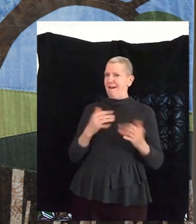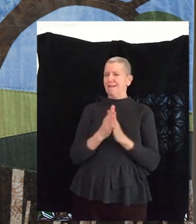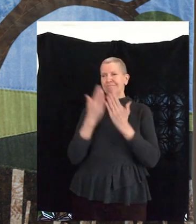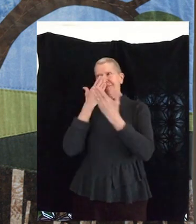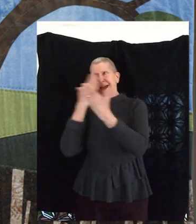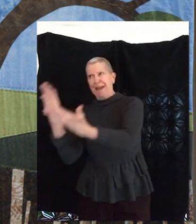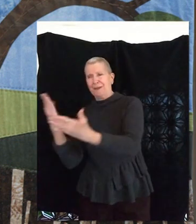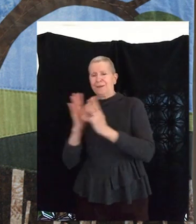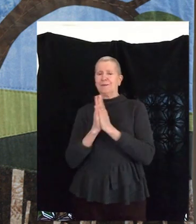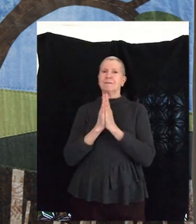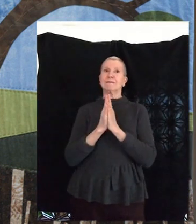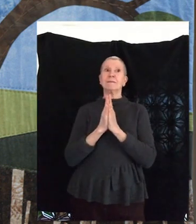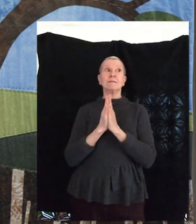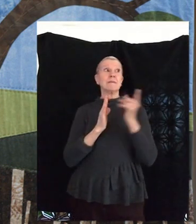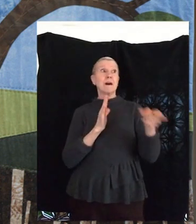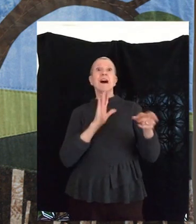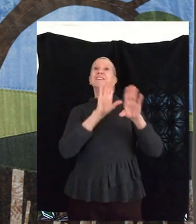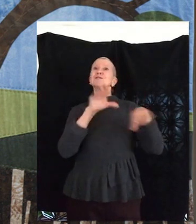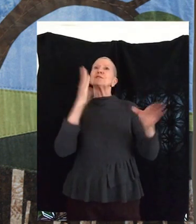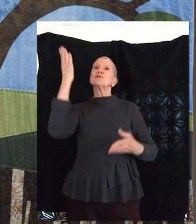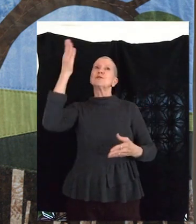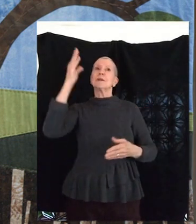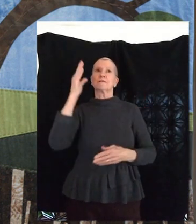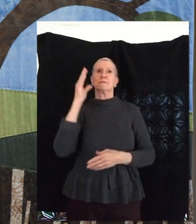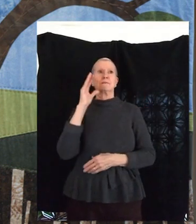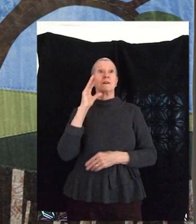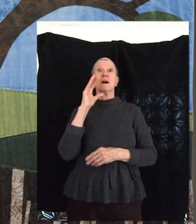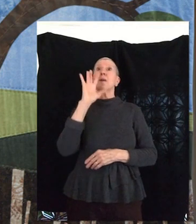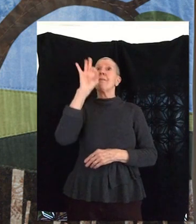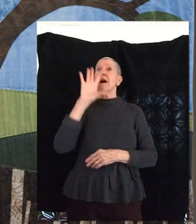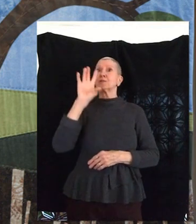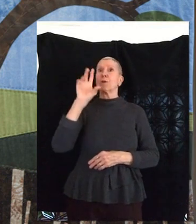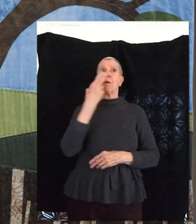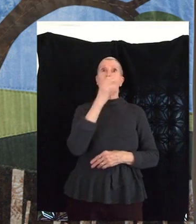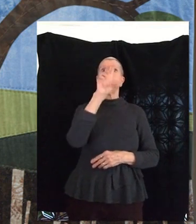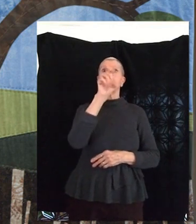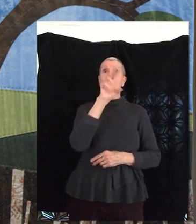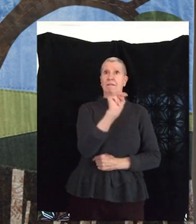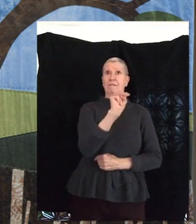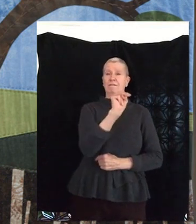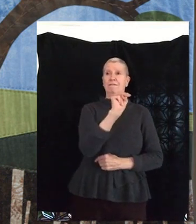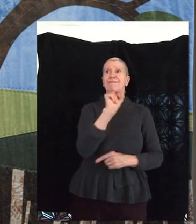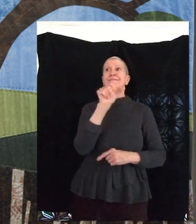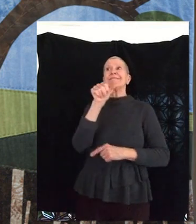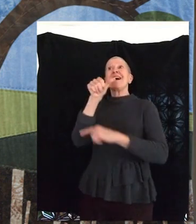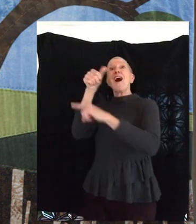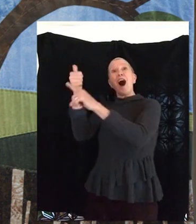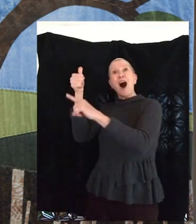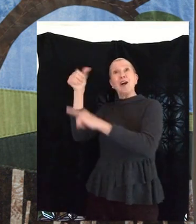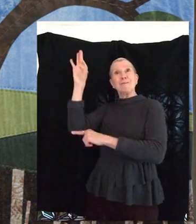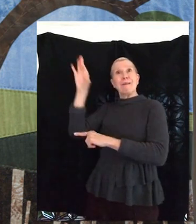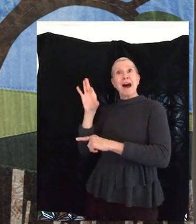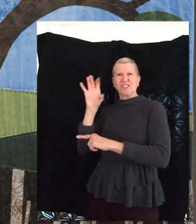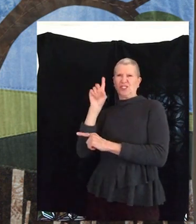my colleague John Holden for his children's sermon, and we give thanks and praise to Eric Barreto, professor at